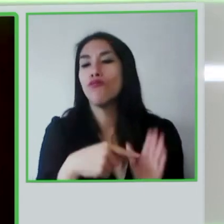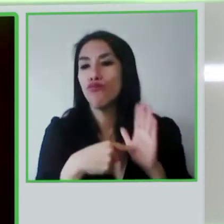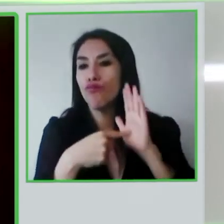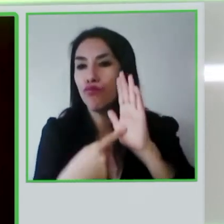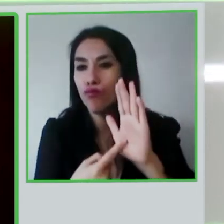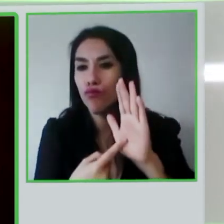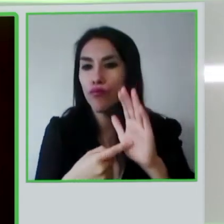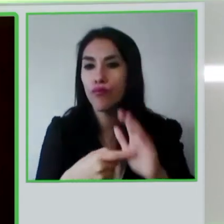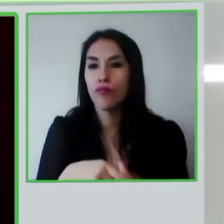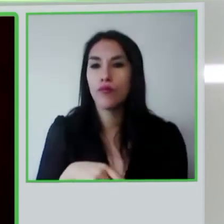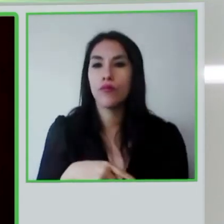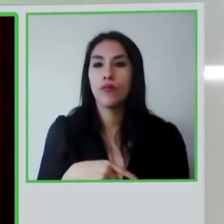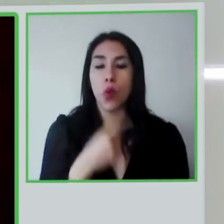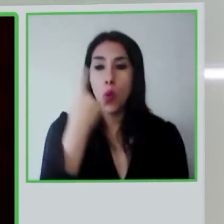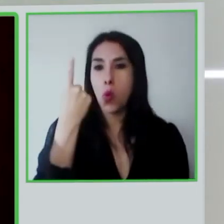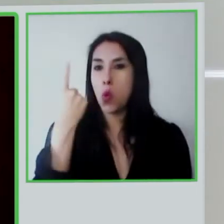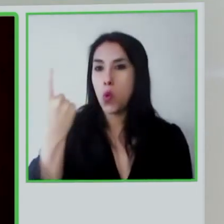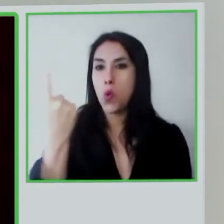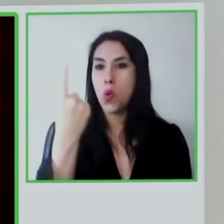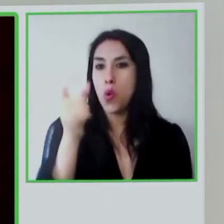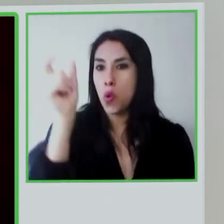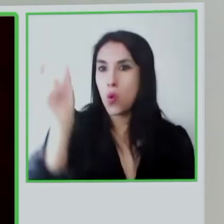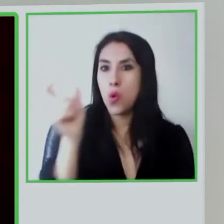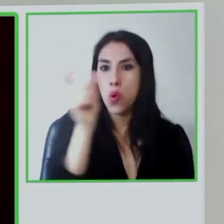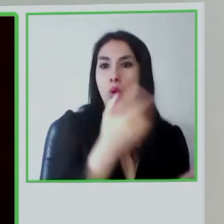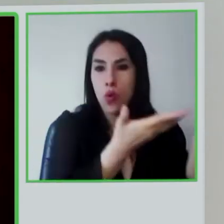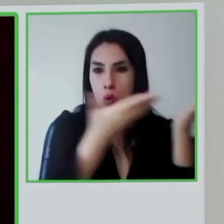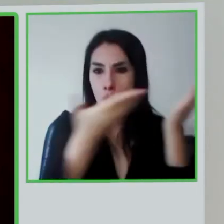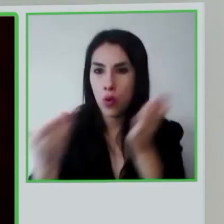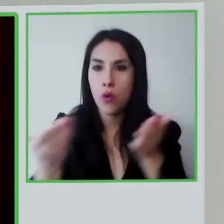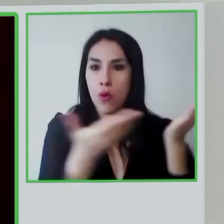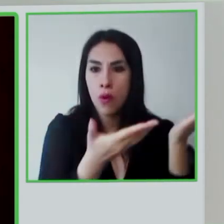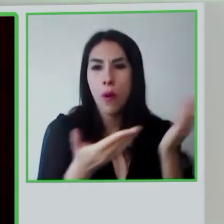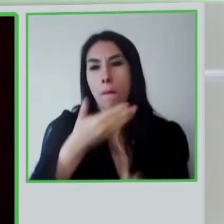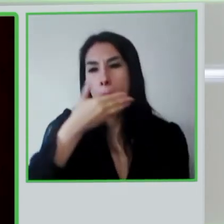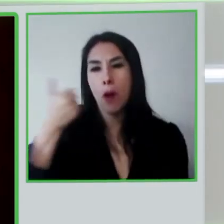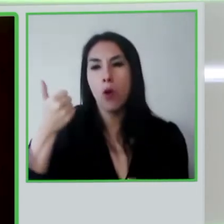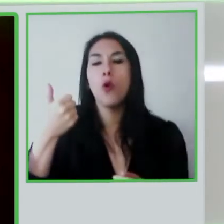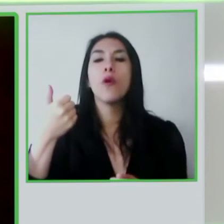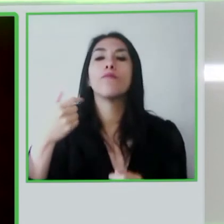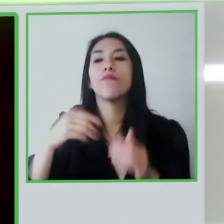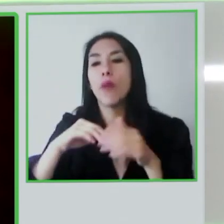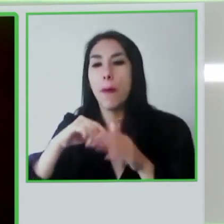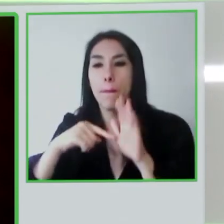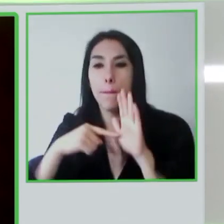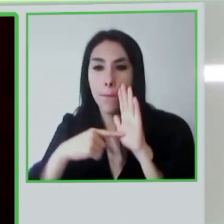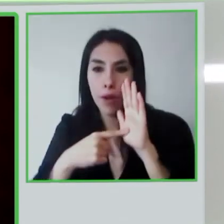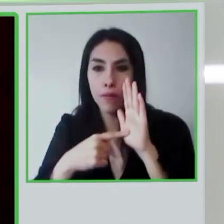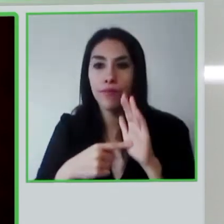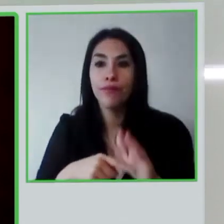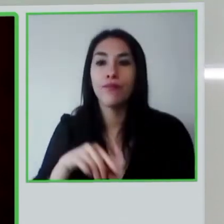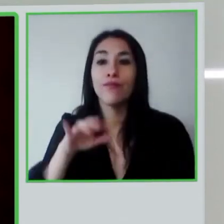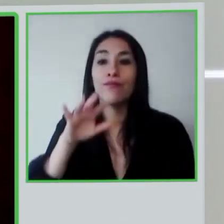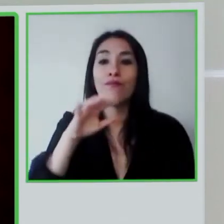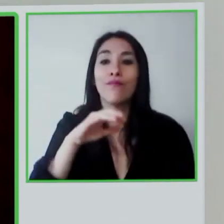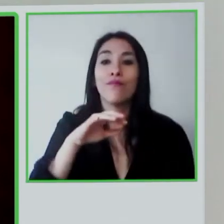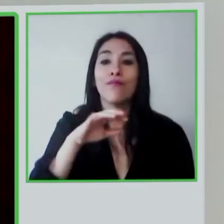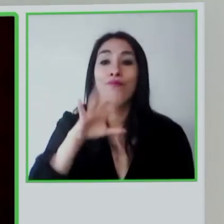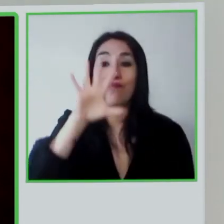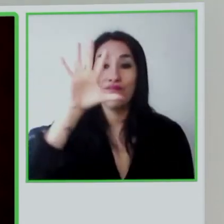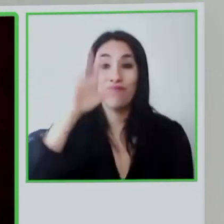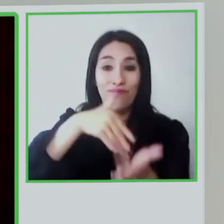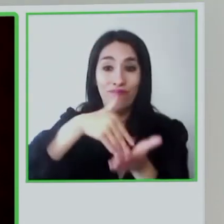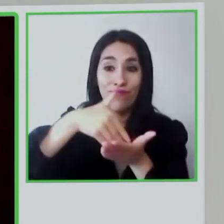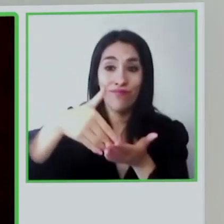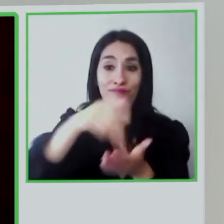to know what to do within the company. For instance, we have more than 5.5 million people only in Brazil that